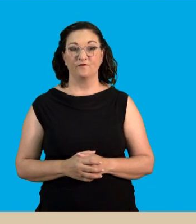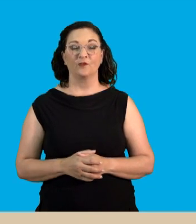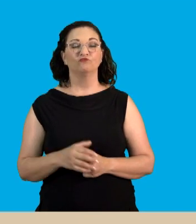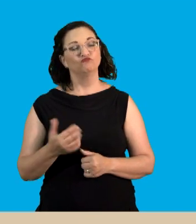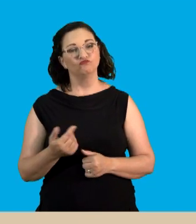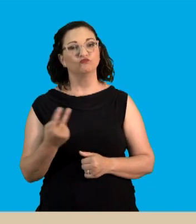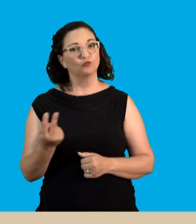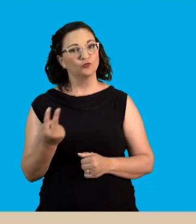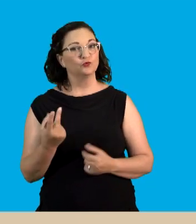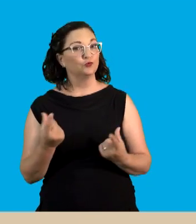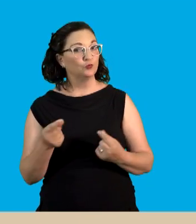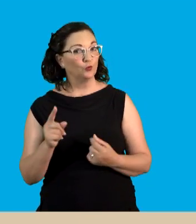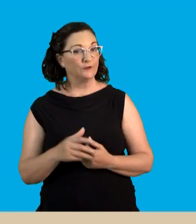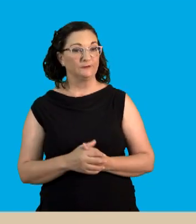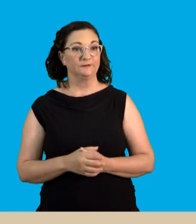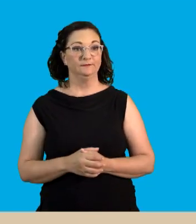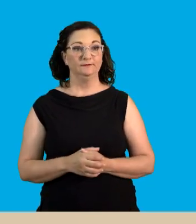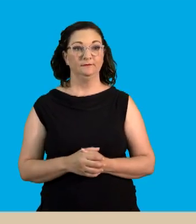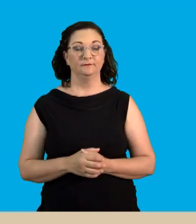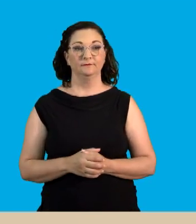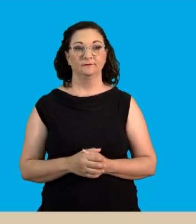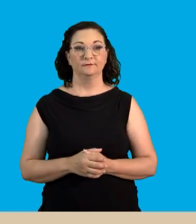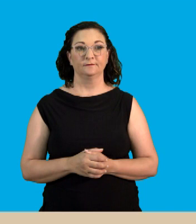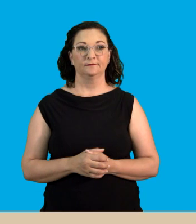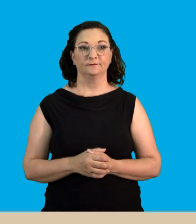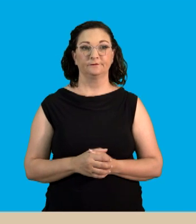And it is also responsible